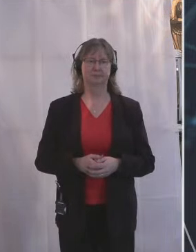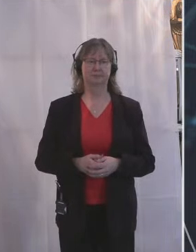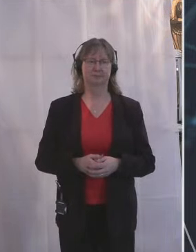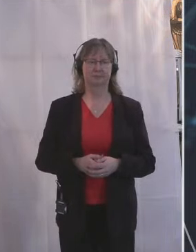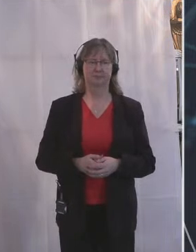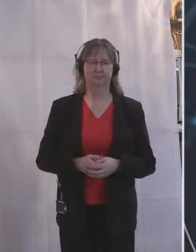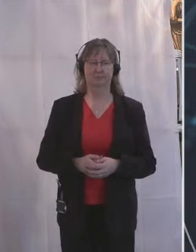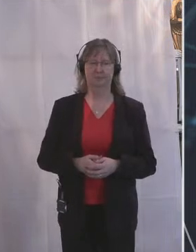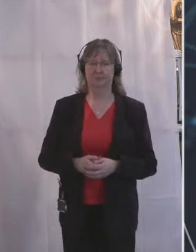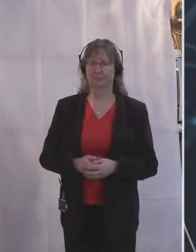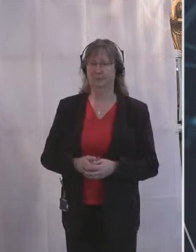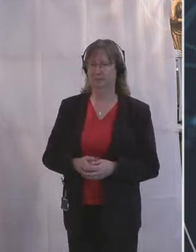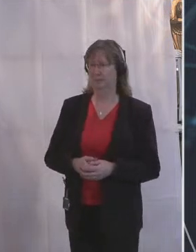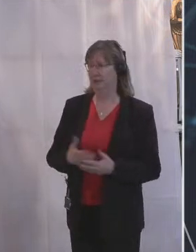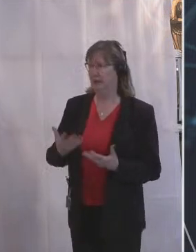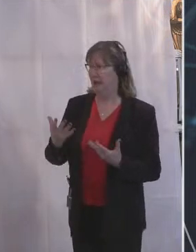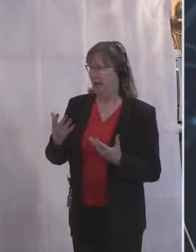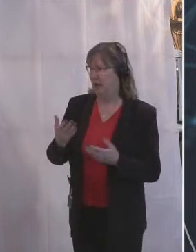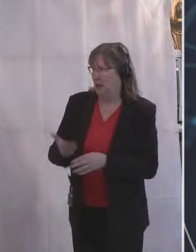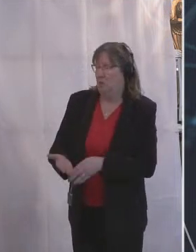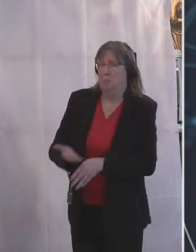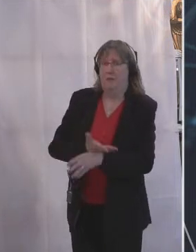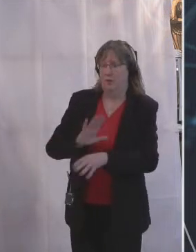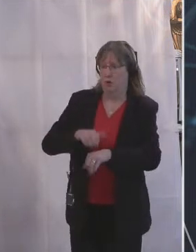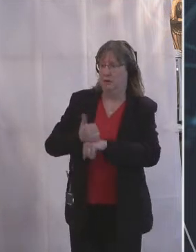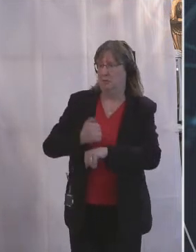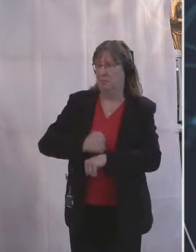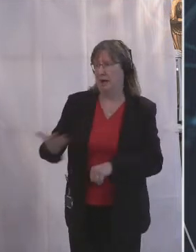business actually knowledge prior to